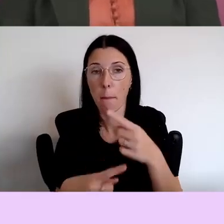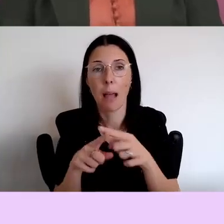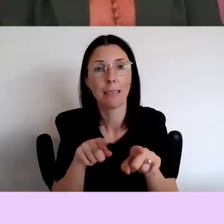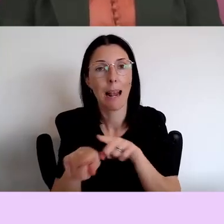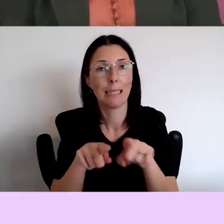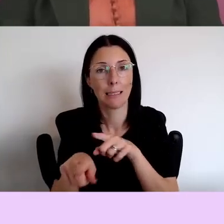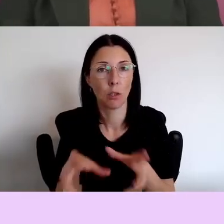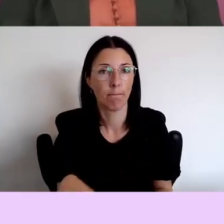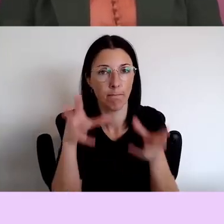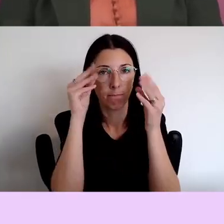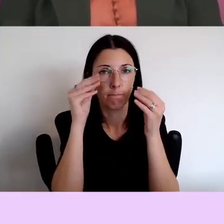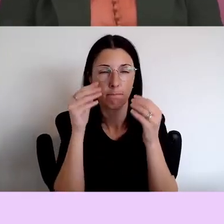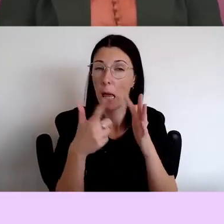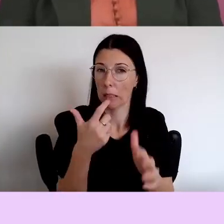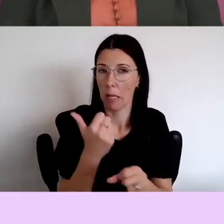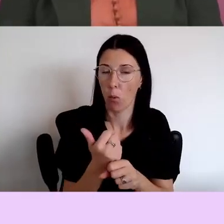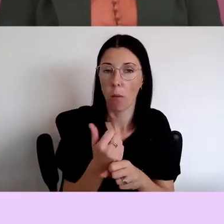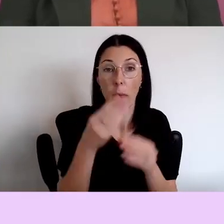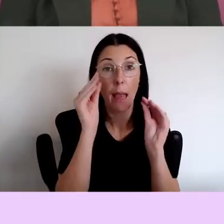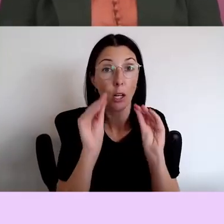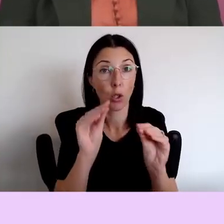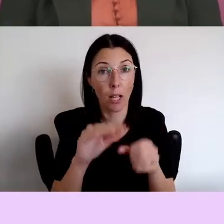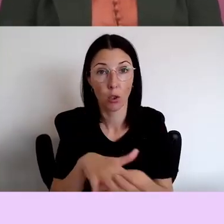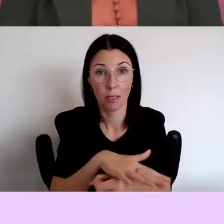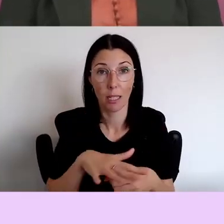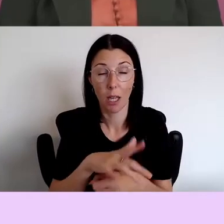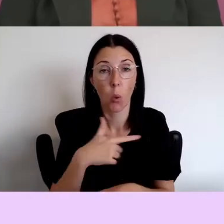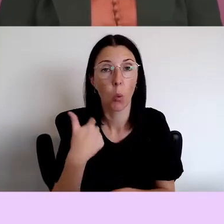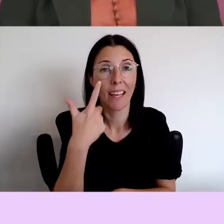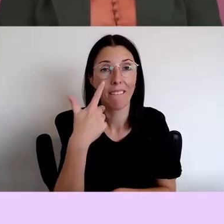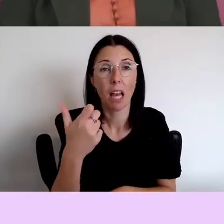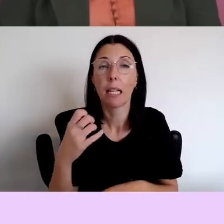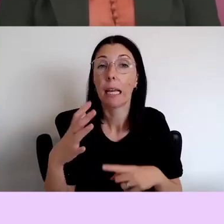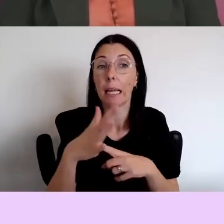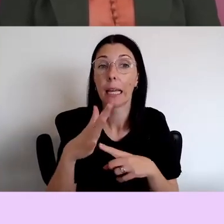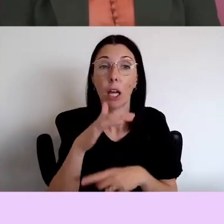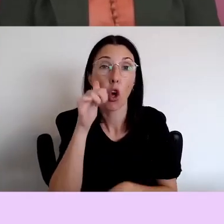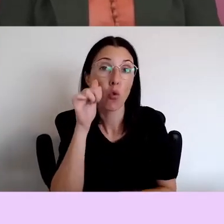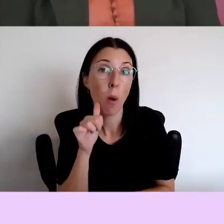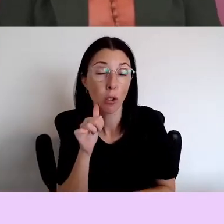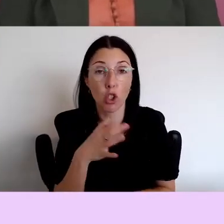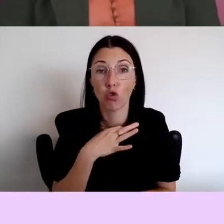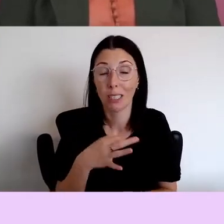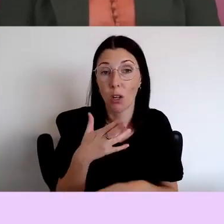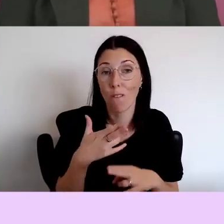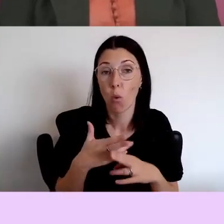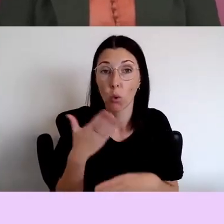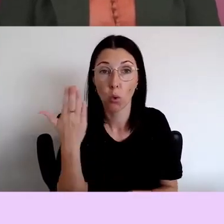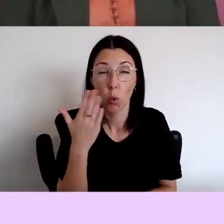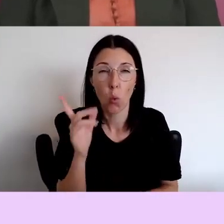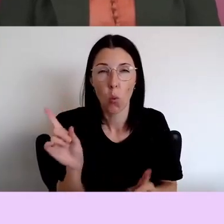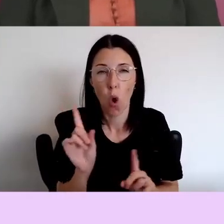example, in the education sector, we found that key corruption risks in schools are around